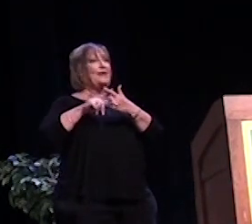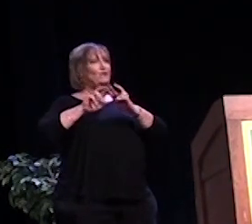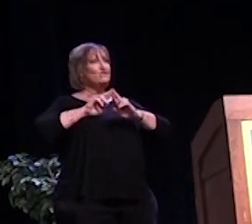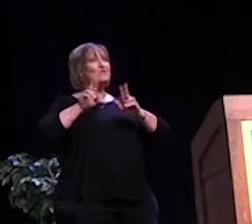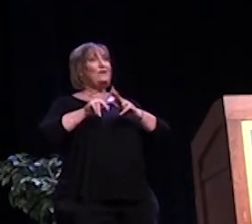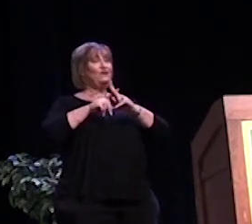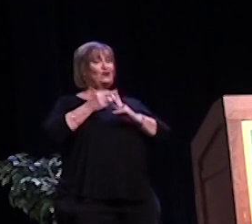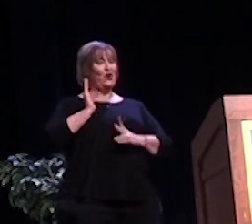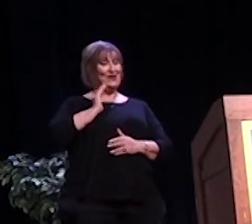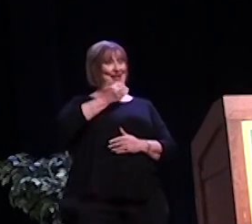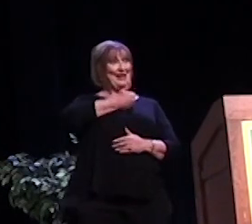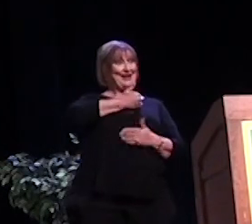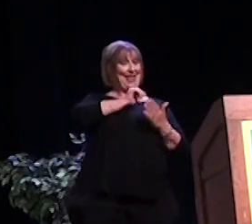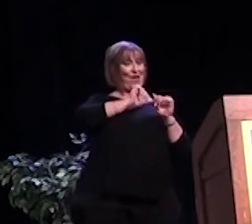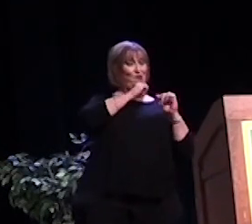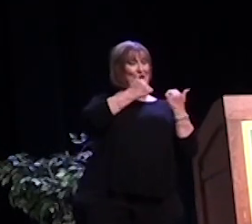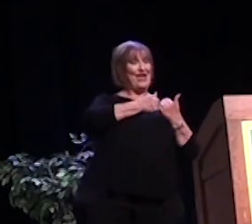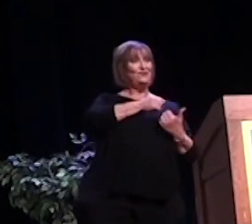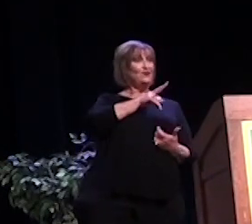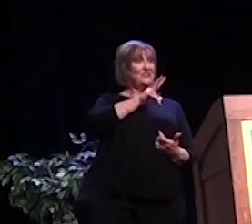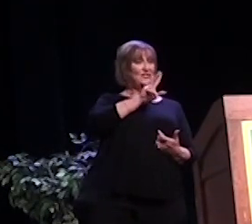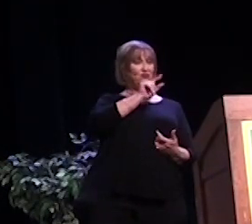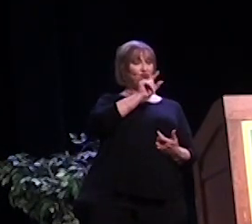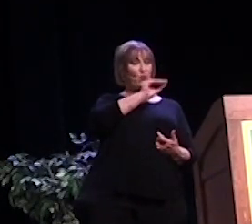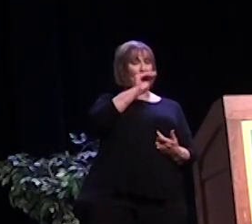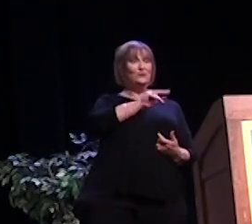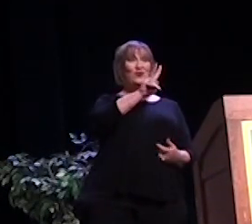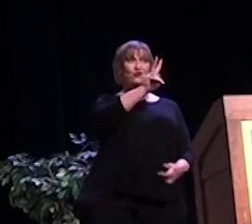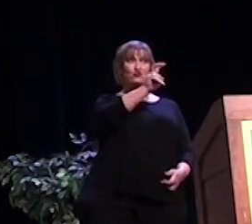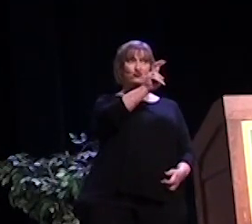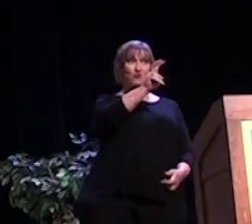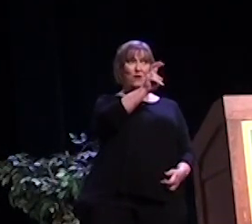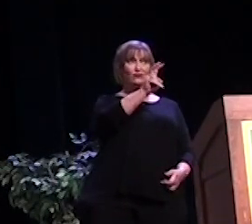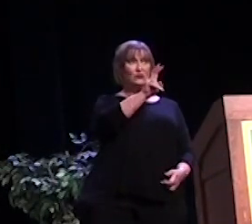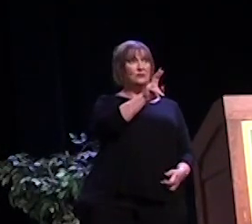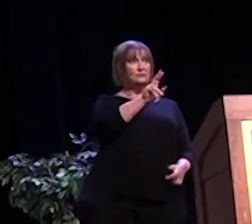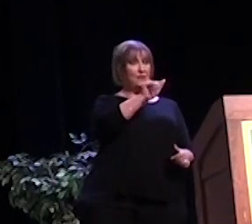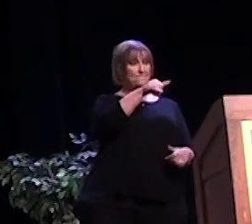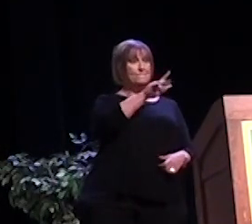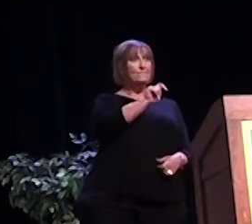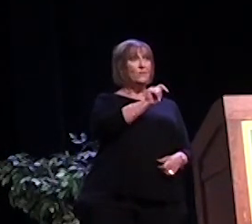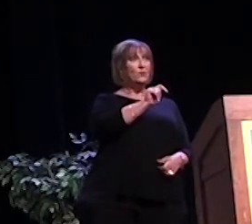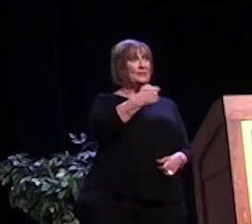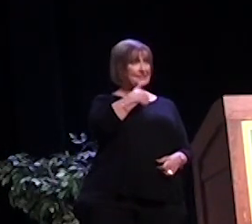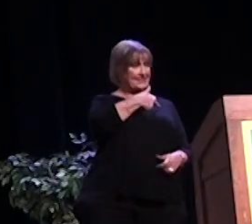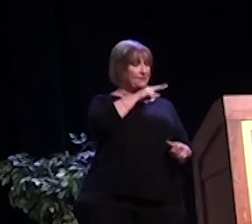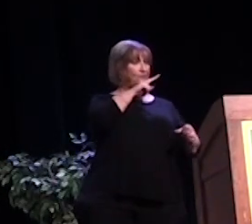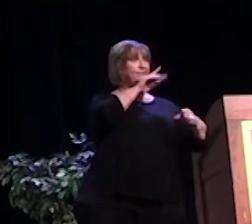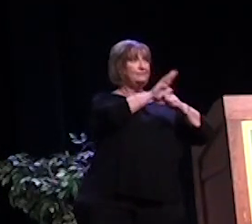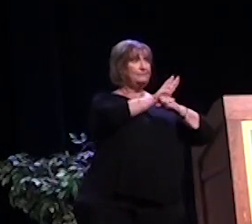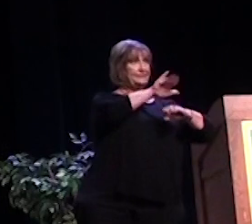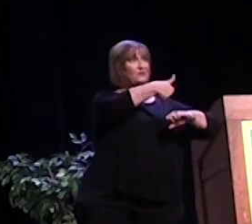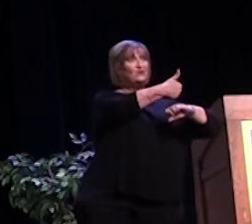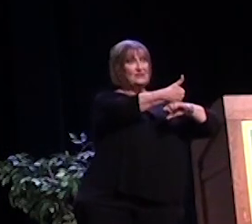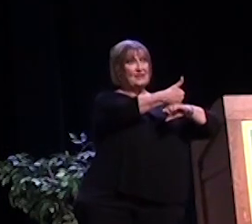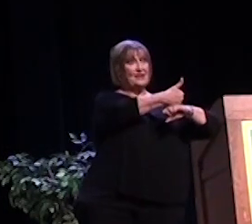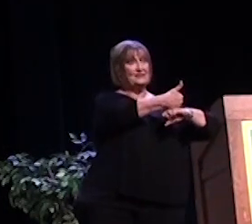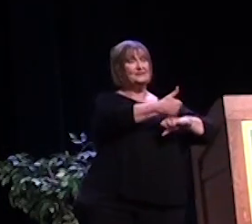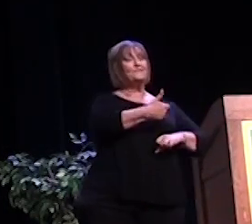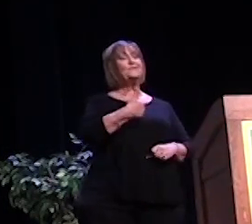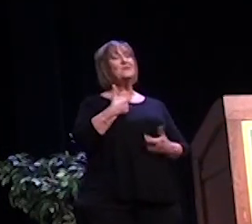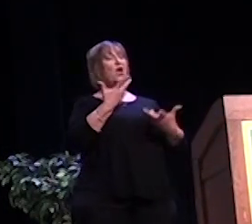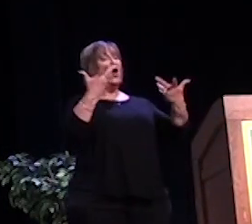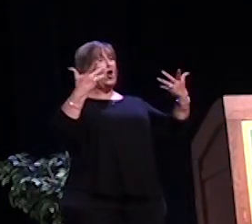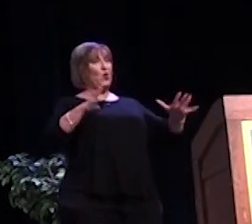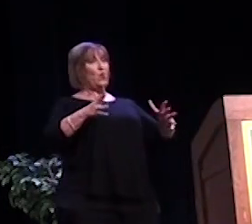part of we're 20% of those units, we have 200 units. This is something that is, once it's codified in